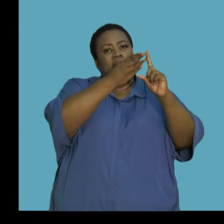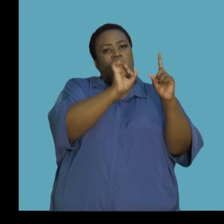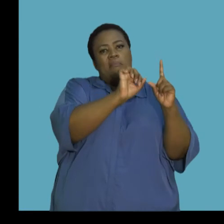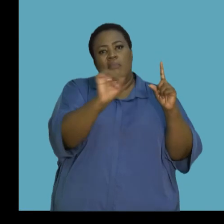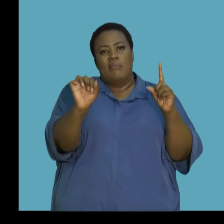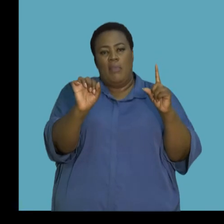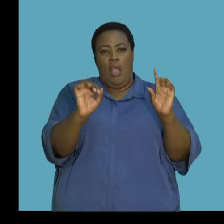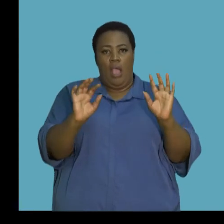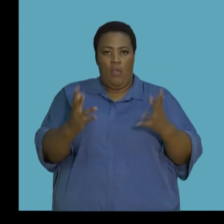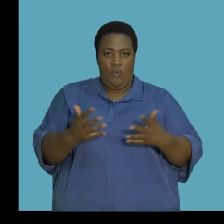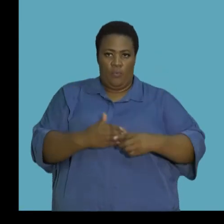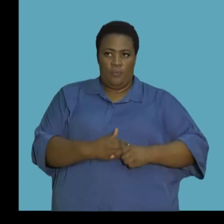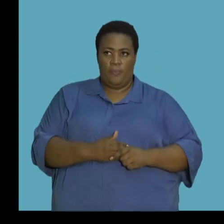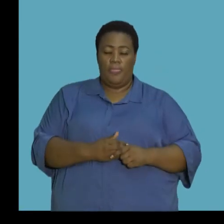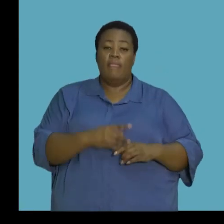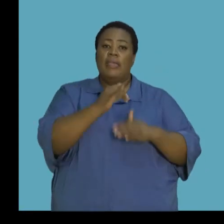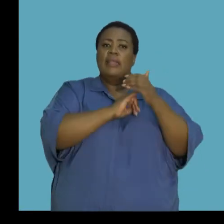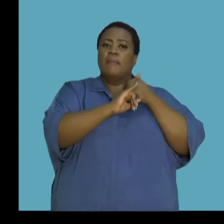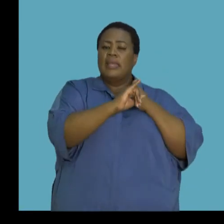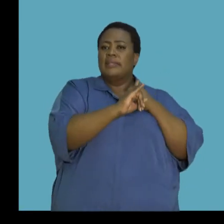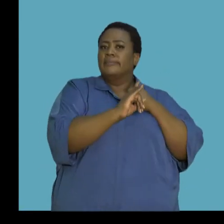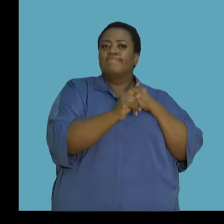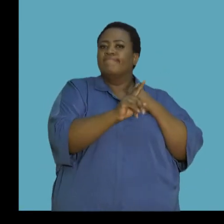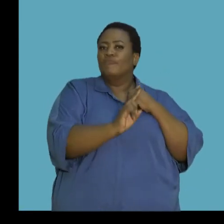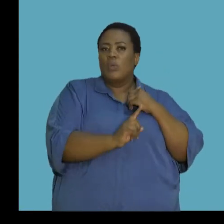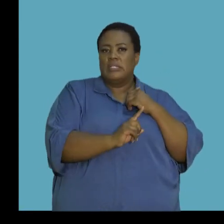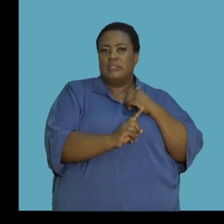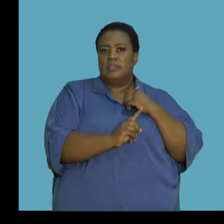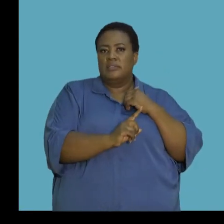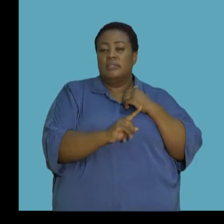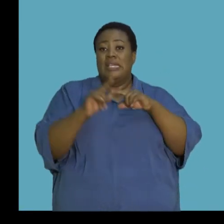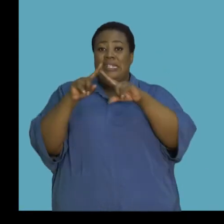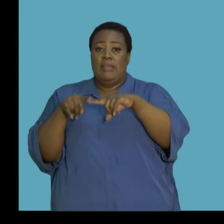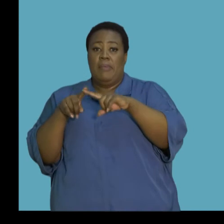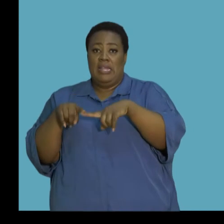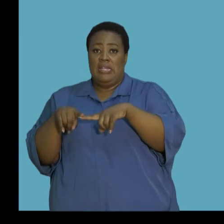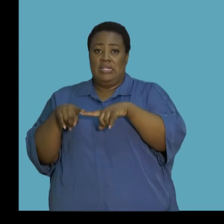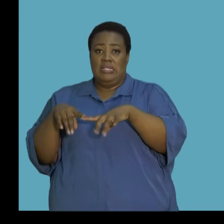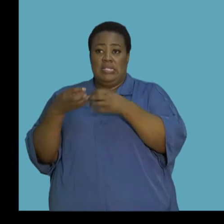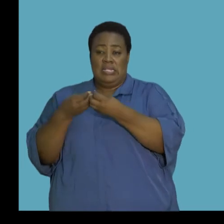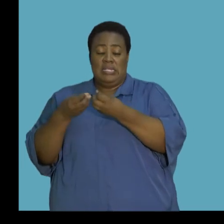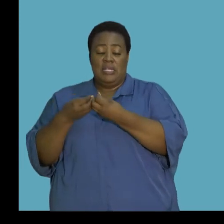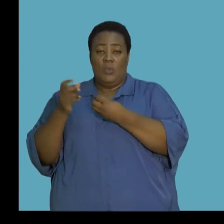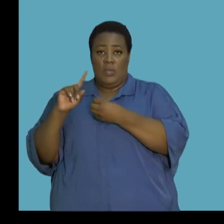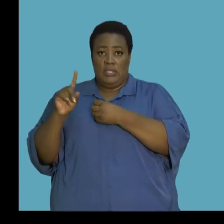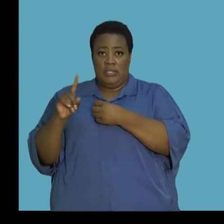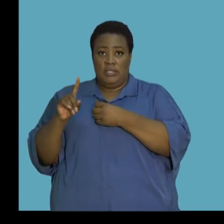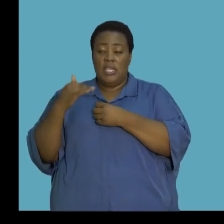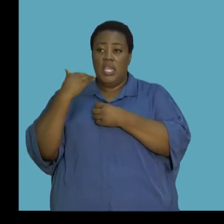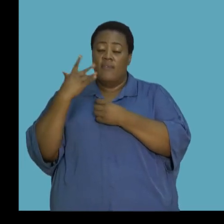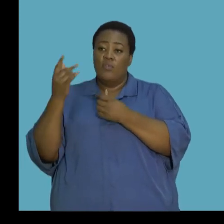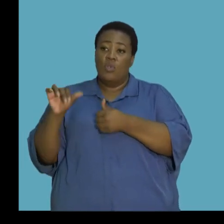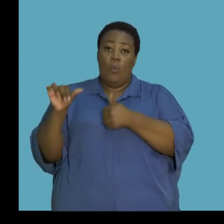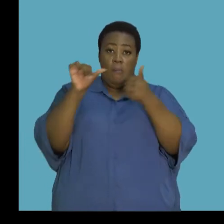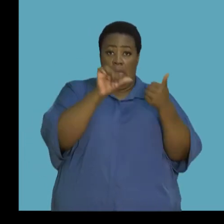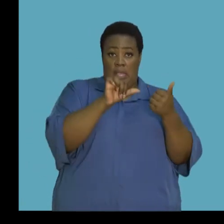to establish. So what is the independent variable in this investigation, and what is the dependent variable?